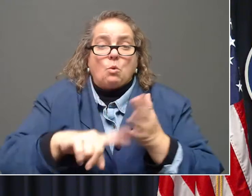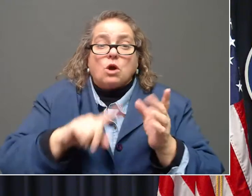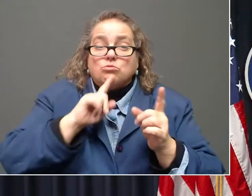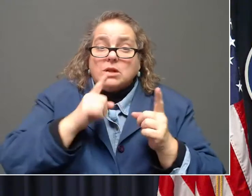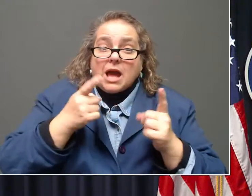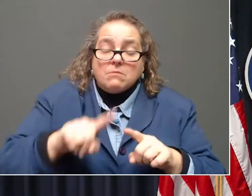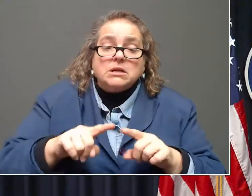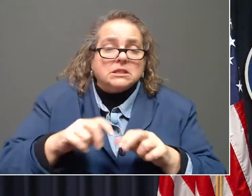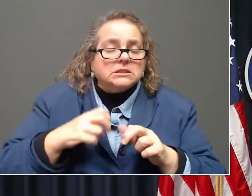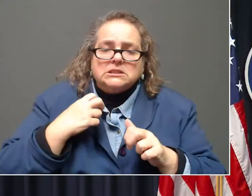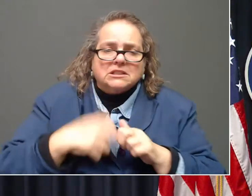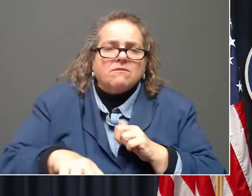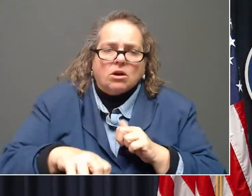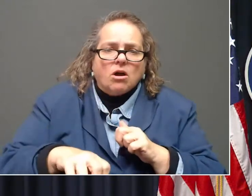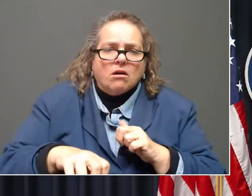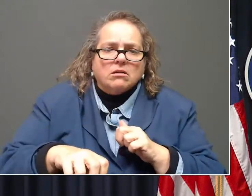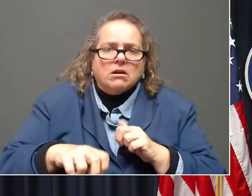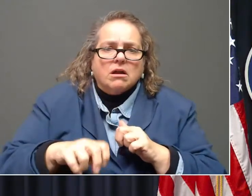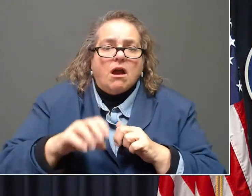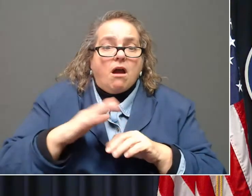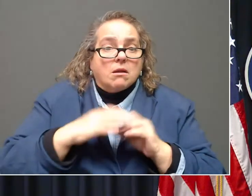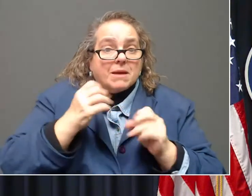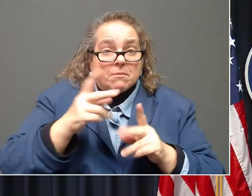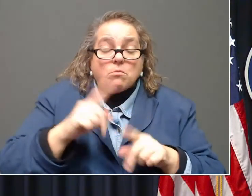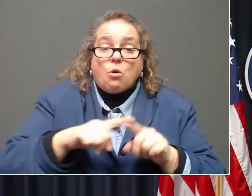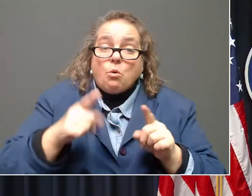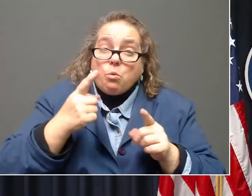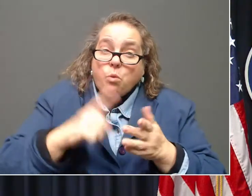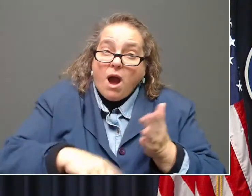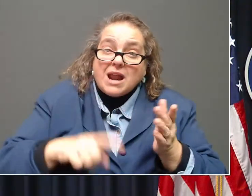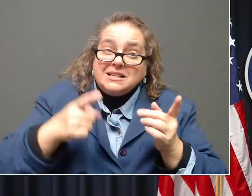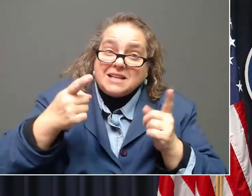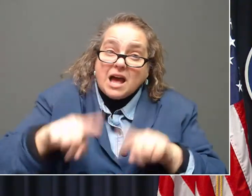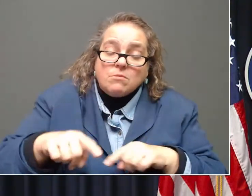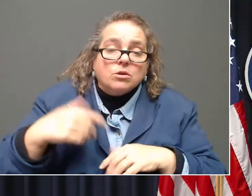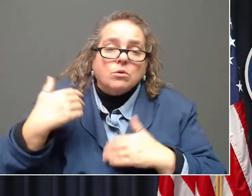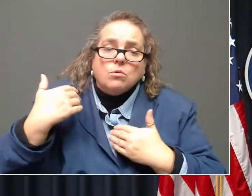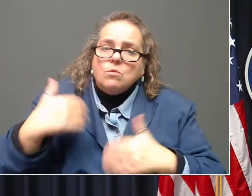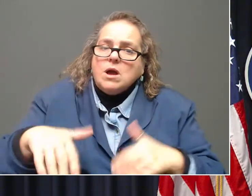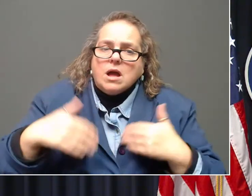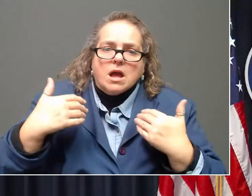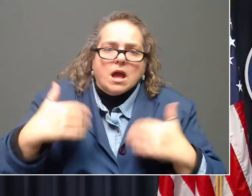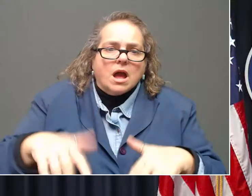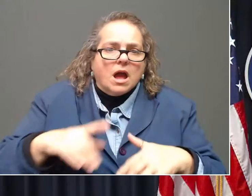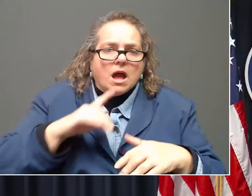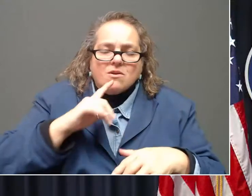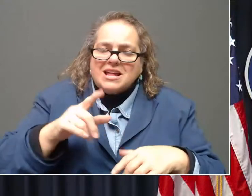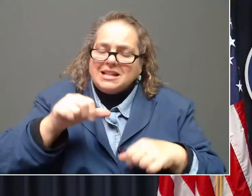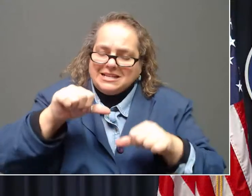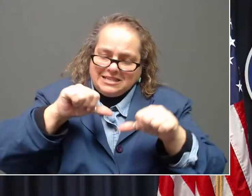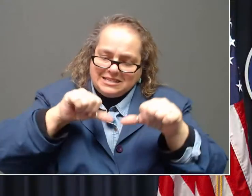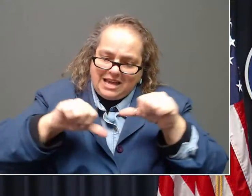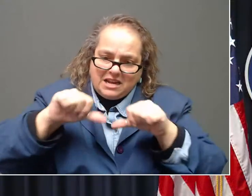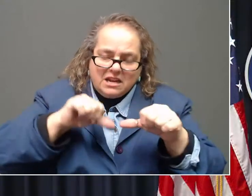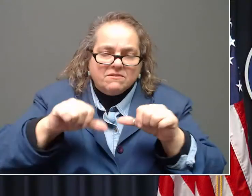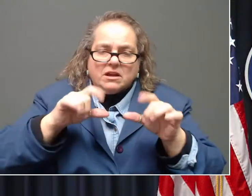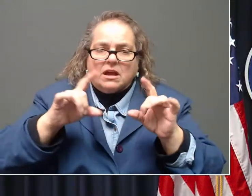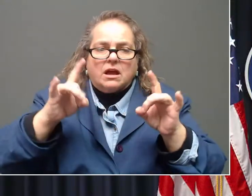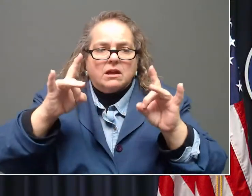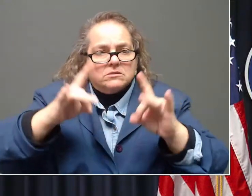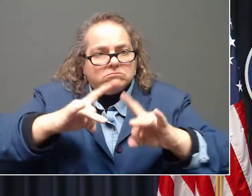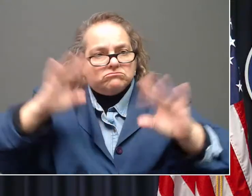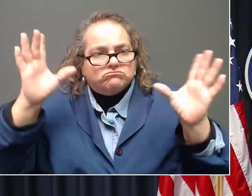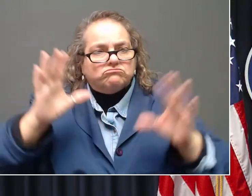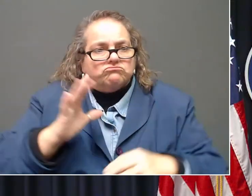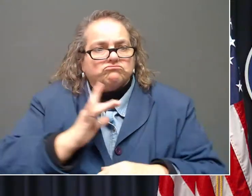the very first patient on March 6, 2020, not even 11 months from that day, we have vaccinated nearly or